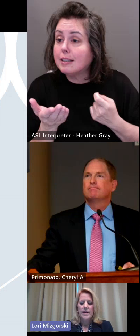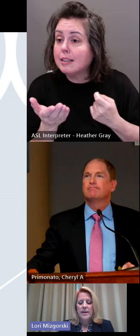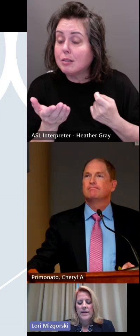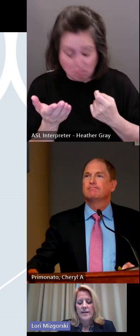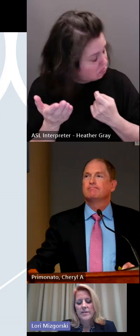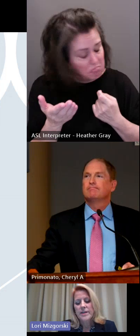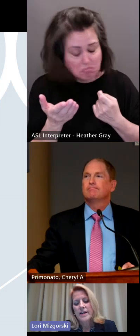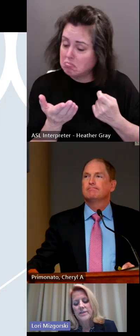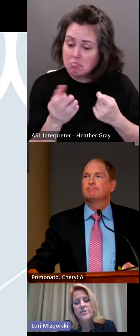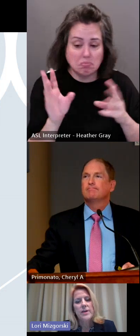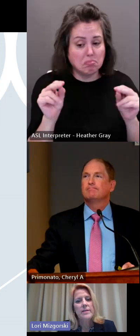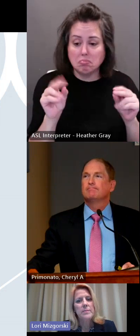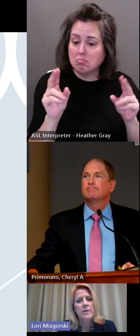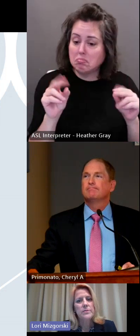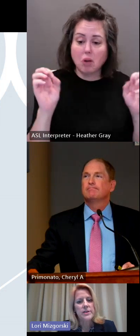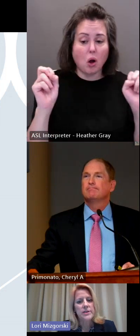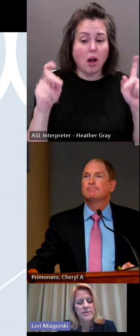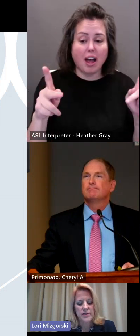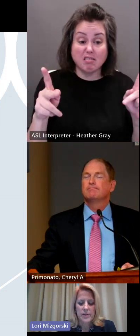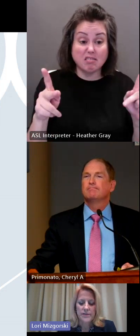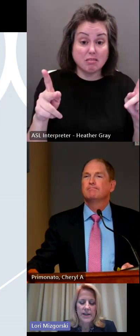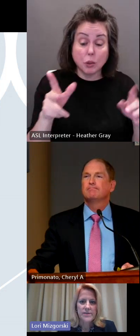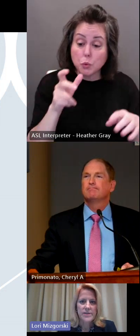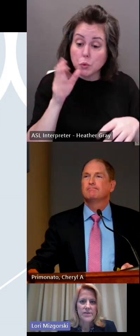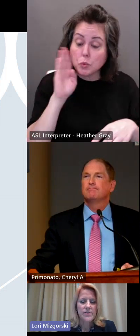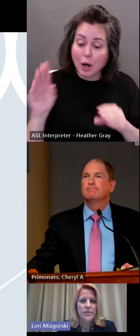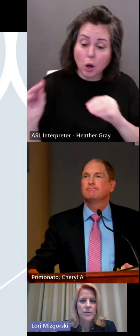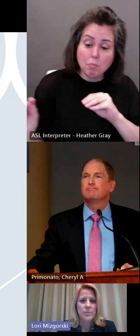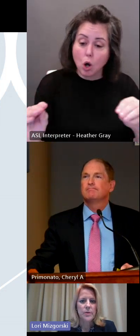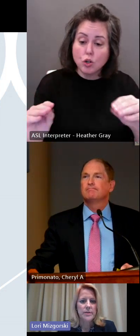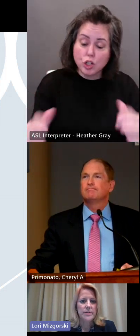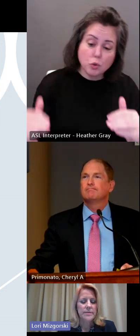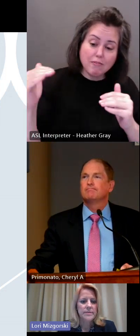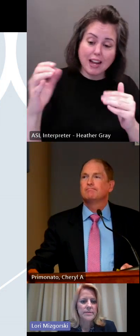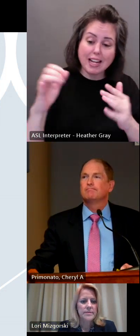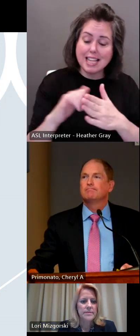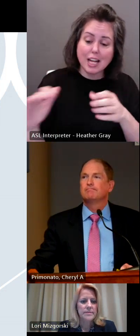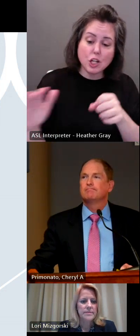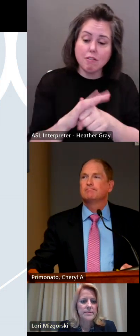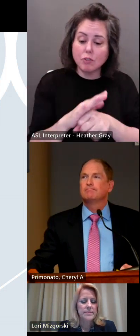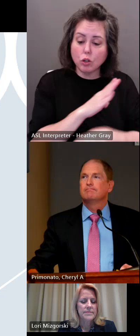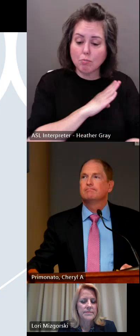Okay, hearing none. Do I have a motion to advance this to the full board?